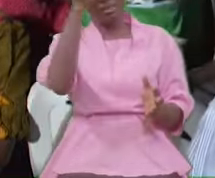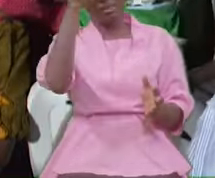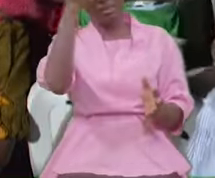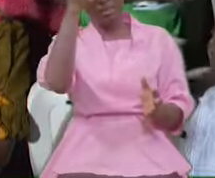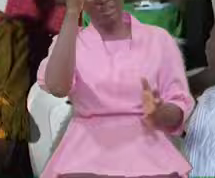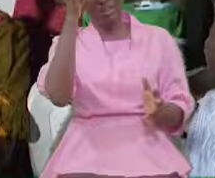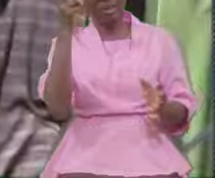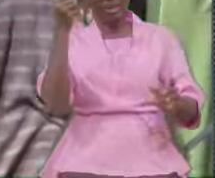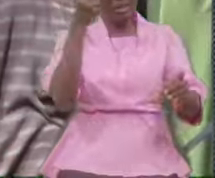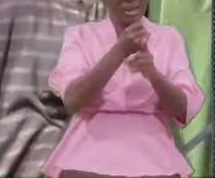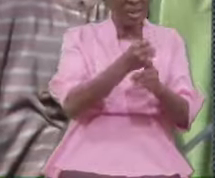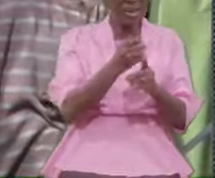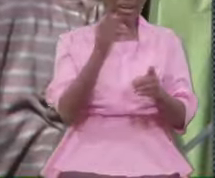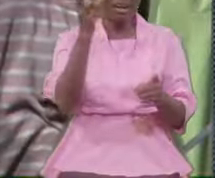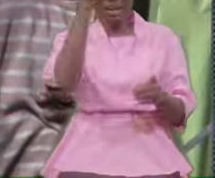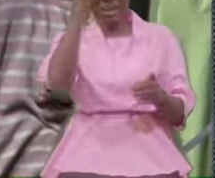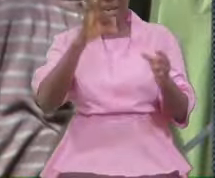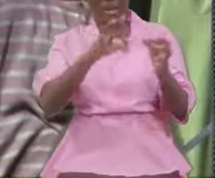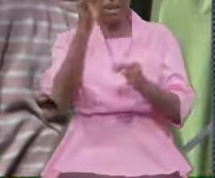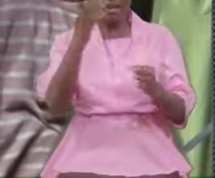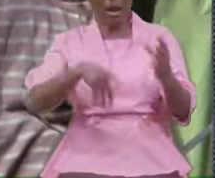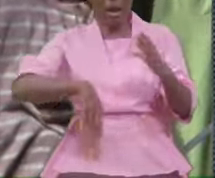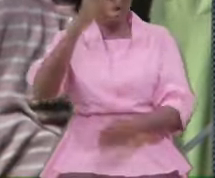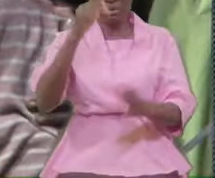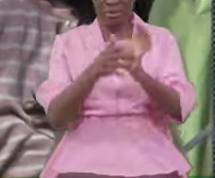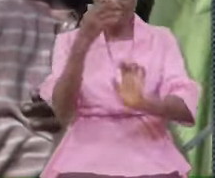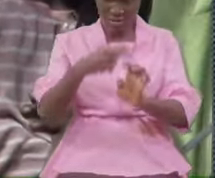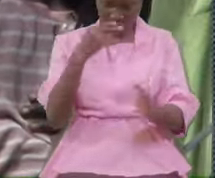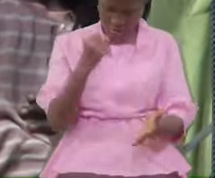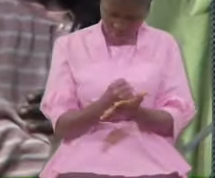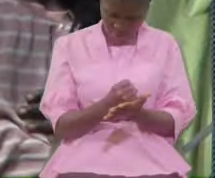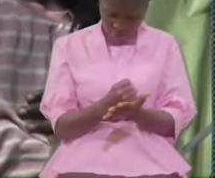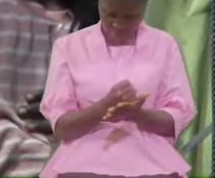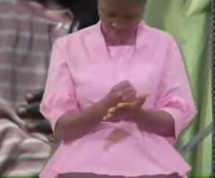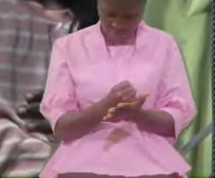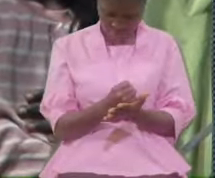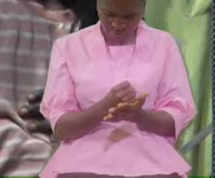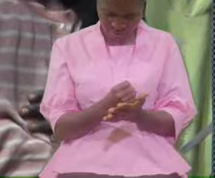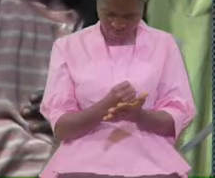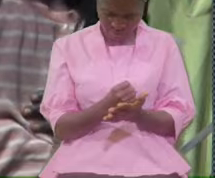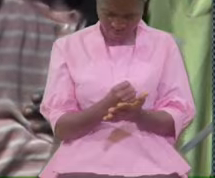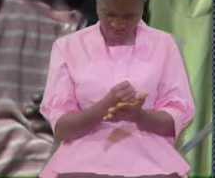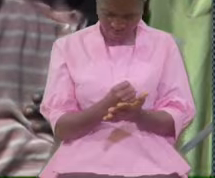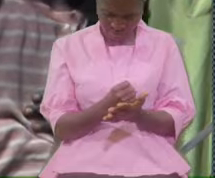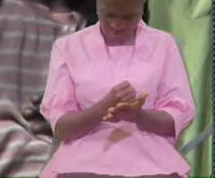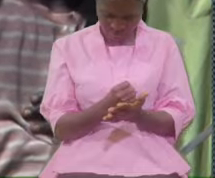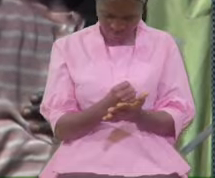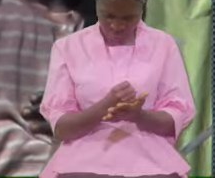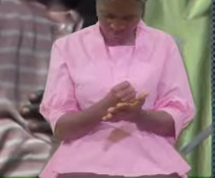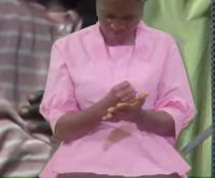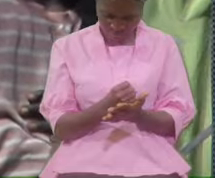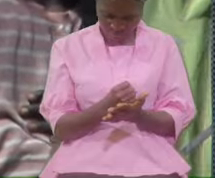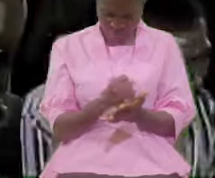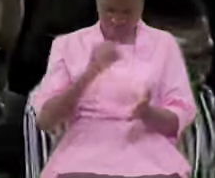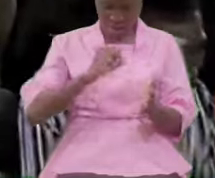in Jes ESP maayong panguna sa pangalan ni Hesus I pray for